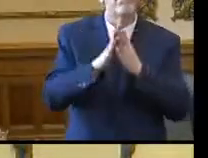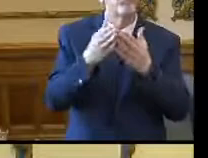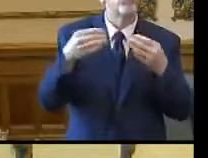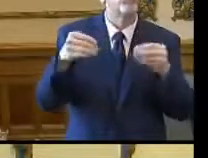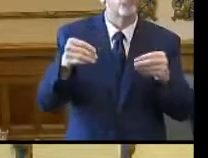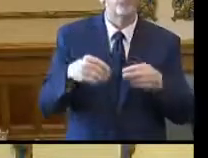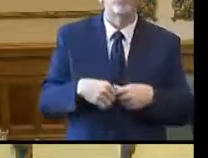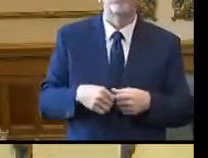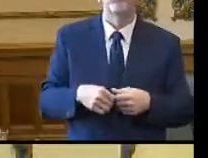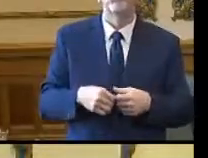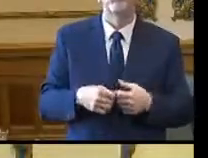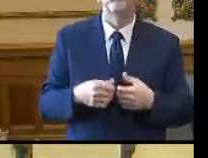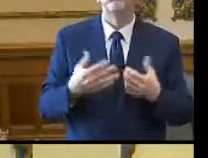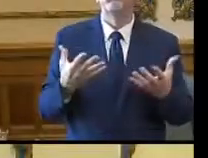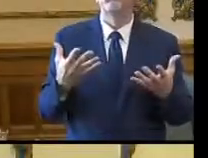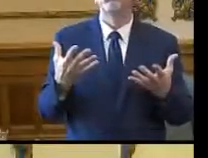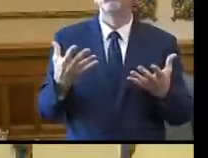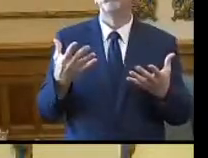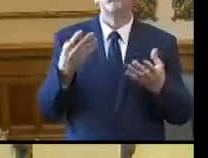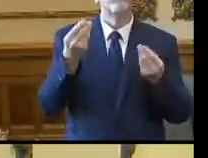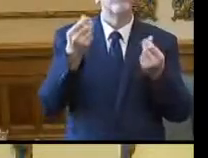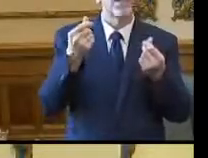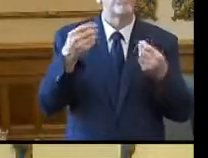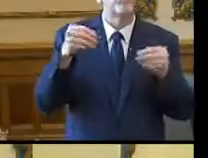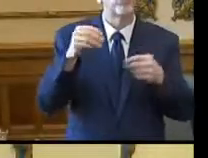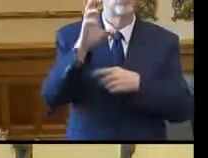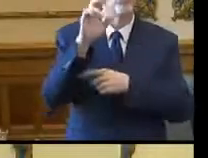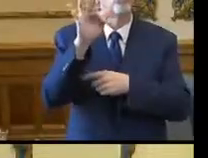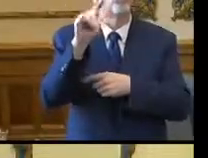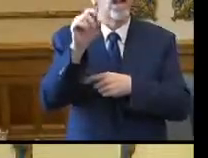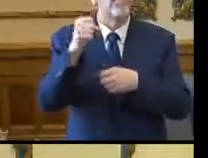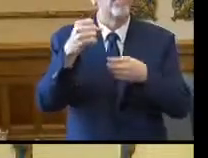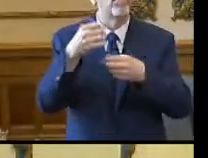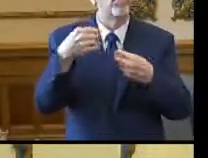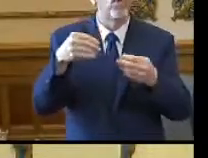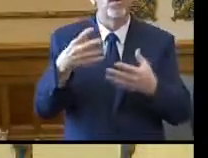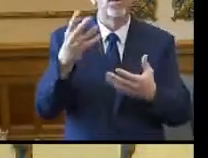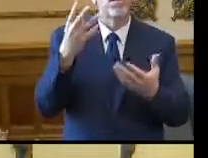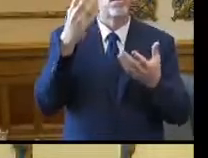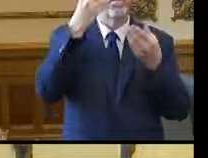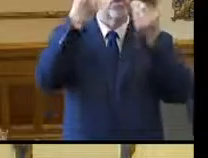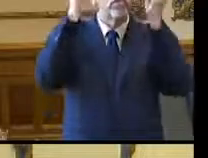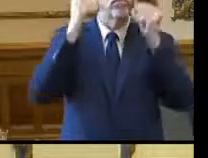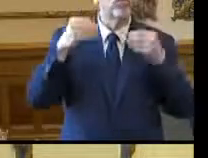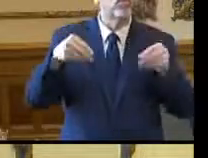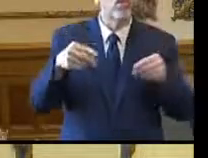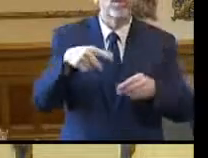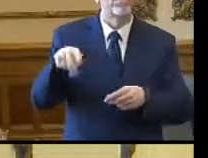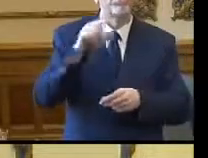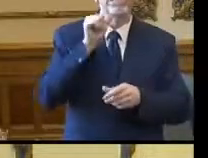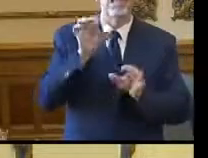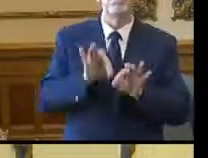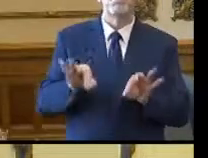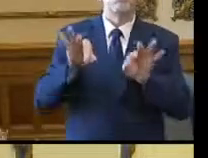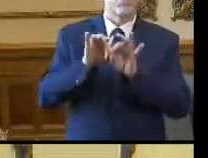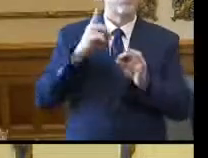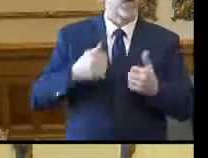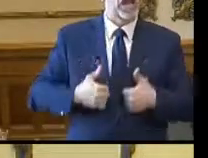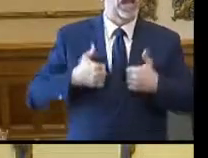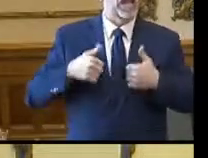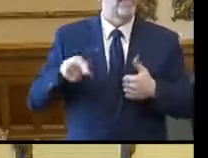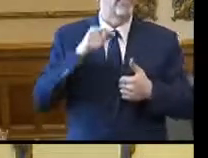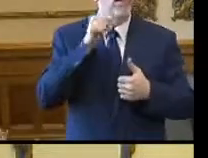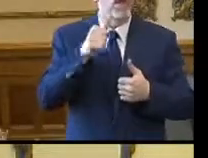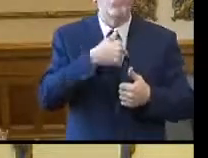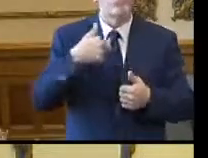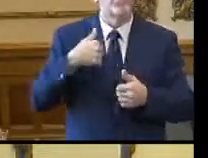last 3 weeks, every day, and discusses what we're seeing and the situation as it's changing and evolving on an